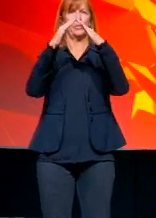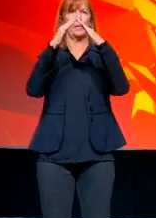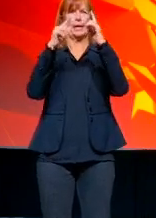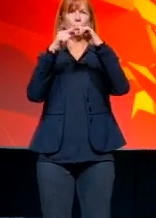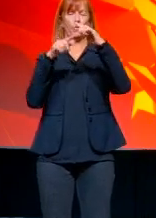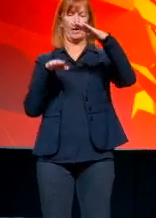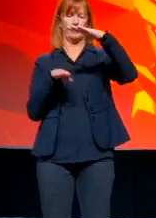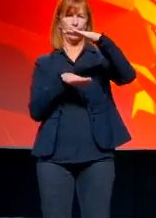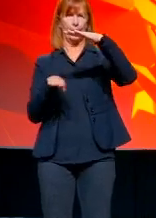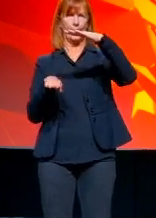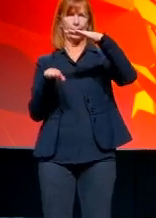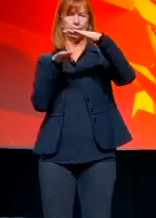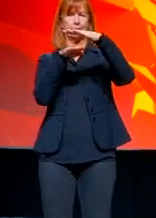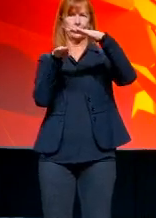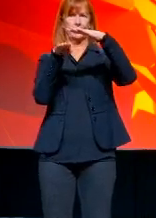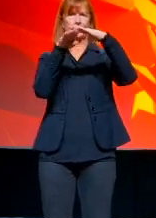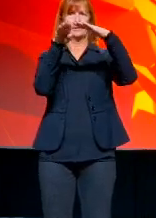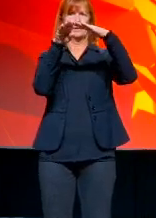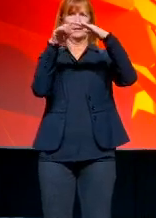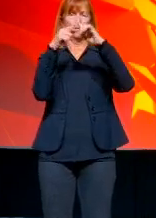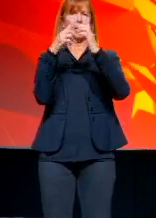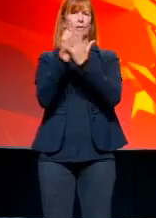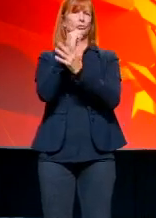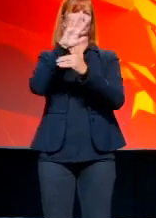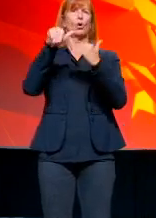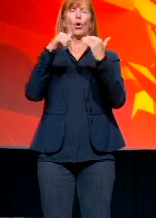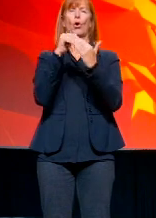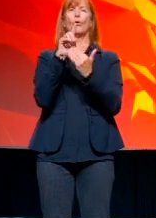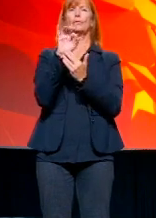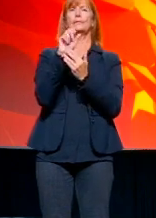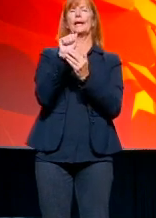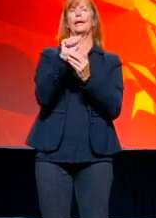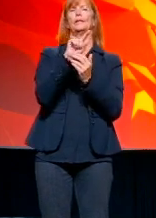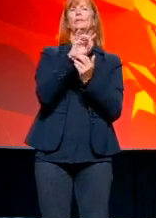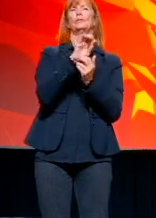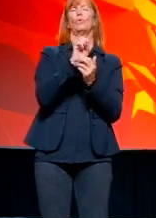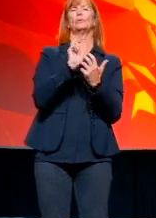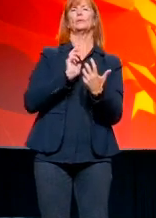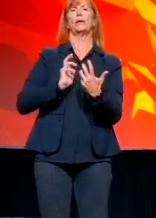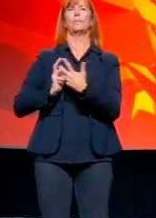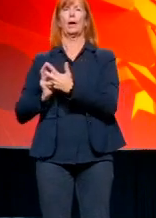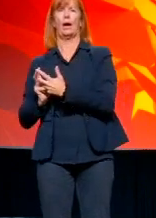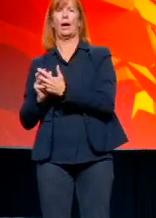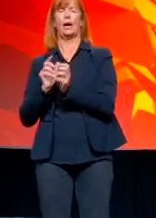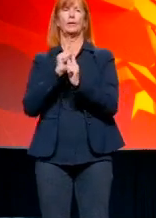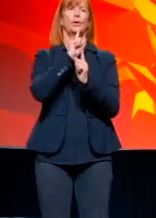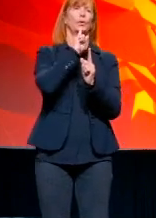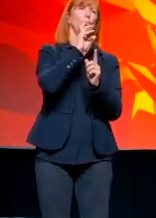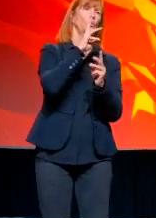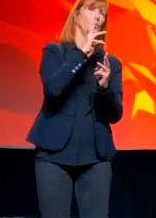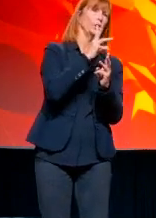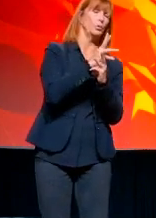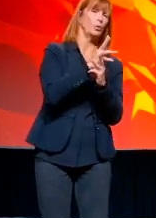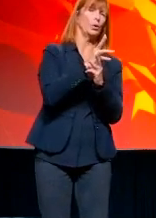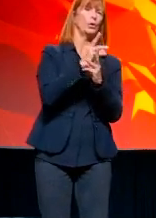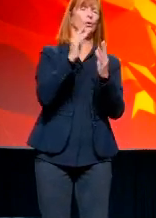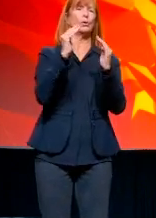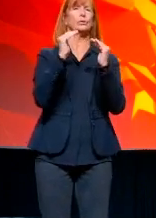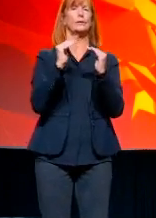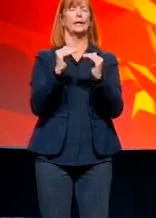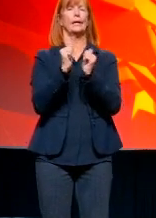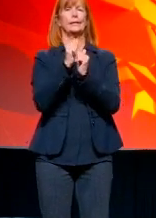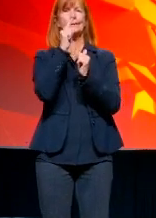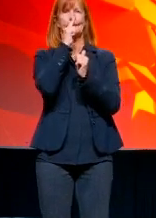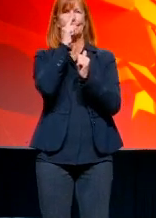models and by leveraging all these kind of different data sources combined from real-world data, synthetic data, and web data.